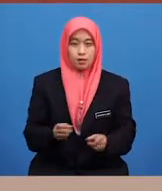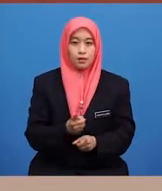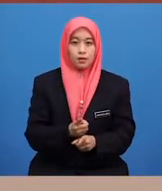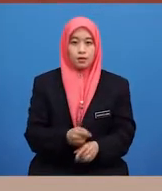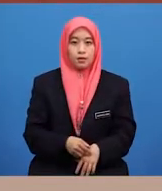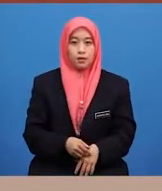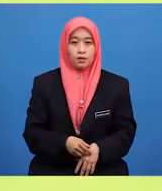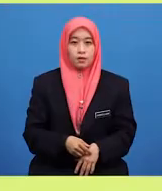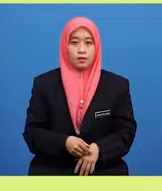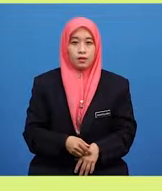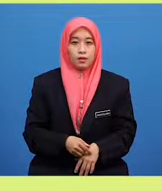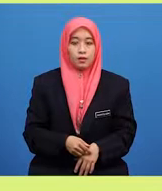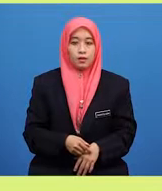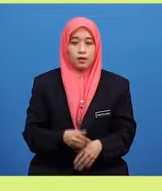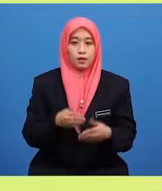now.